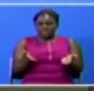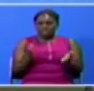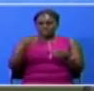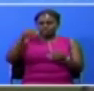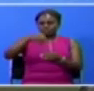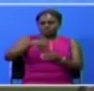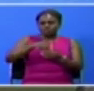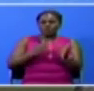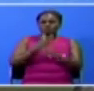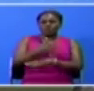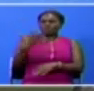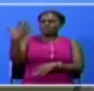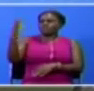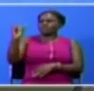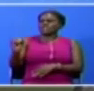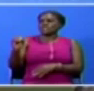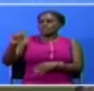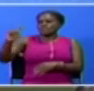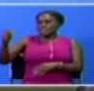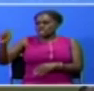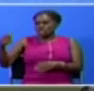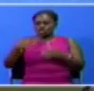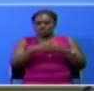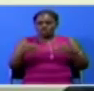invested over $50 million in the rollout.